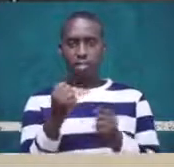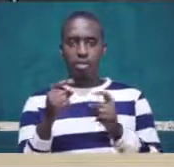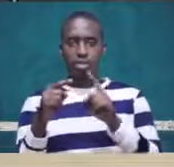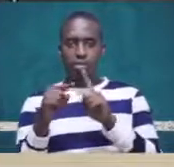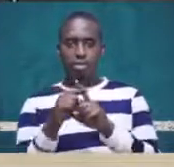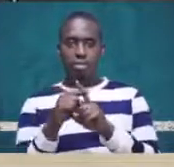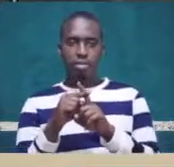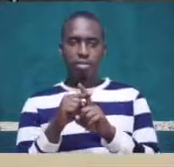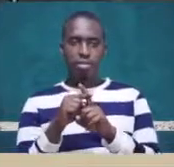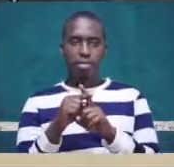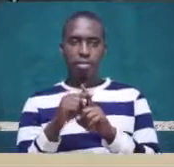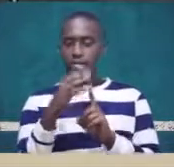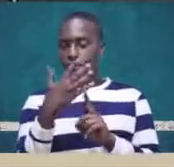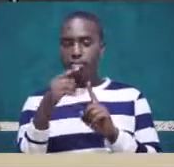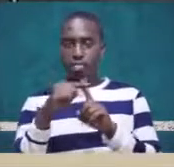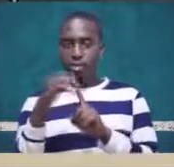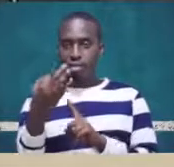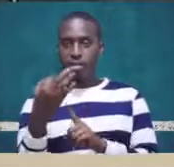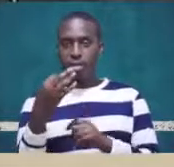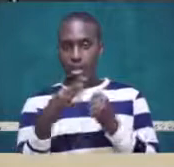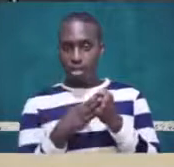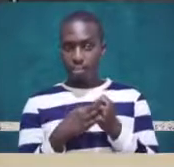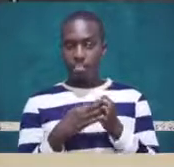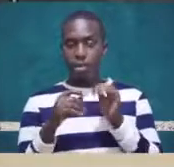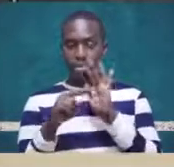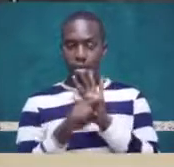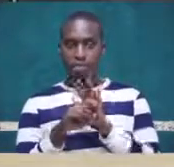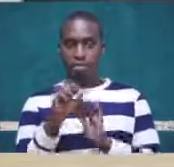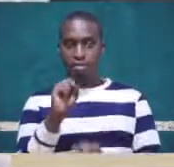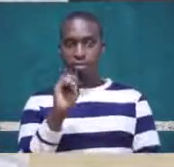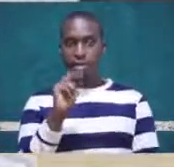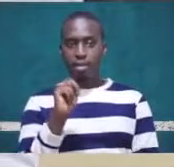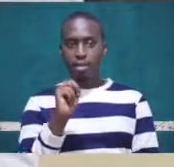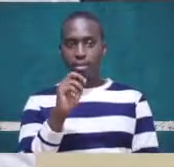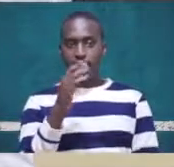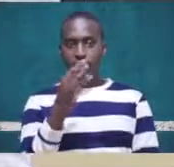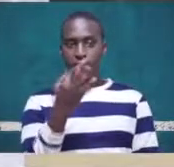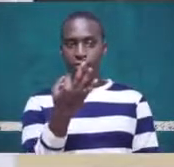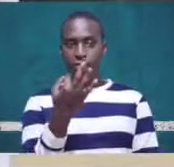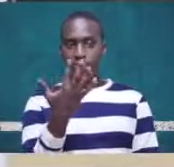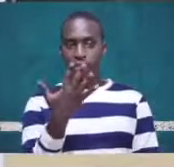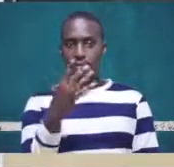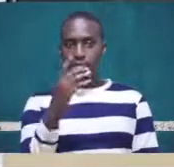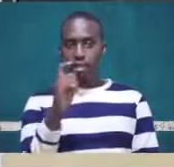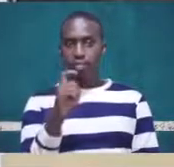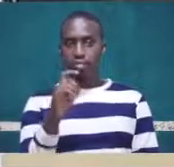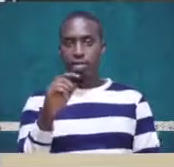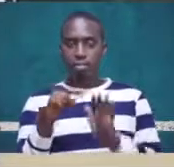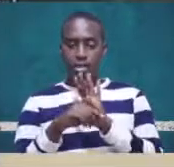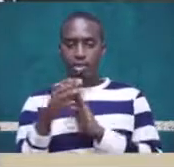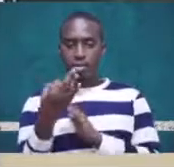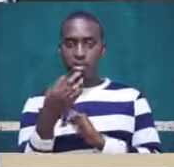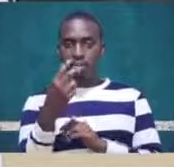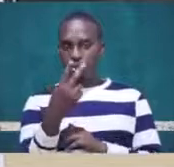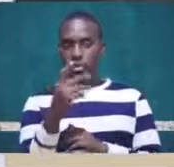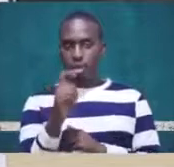3x is 5x, minus sine of 5x minus 3x is